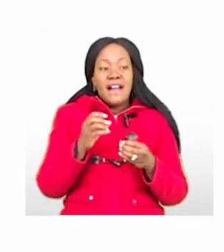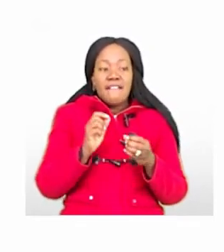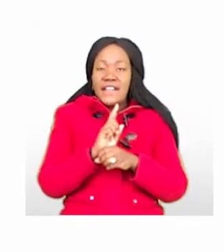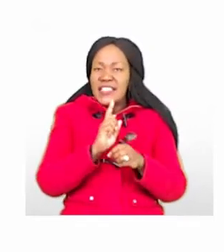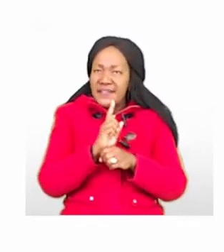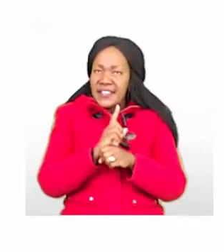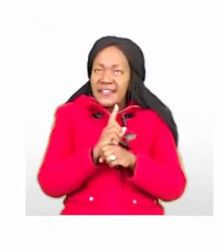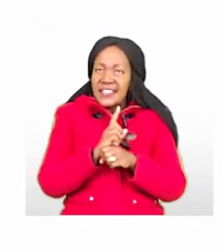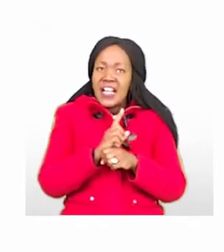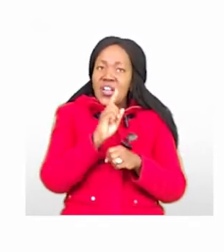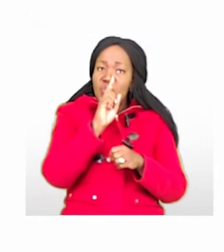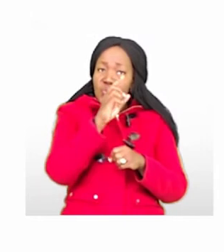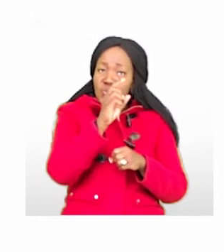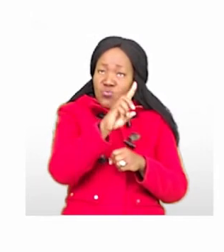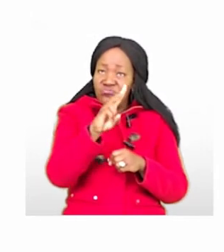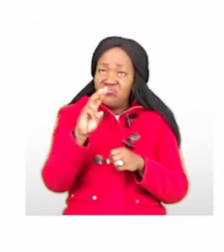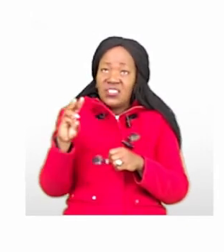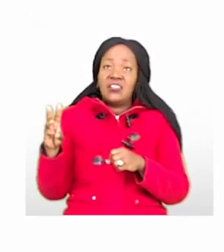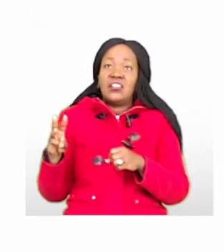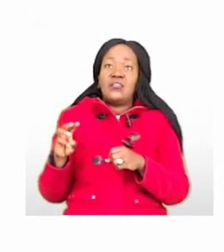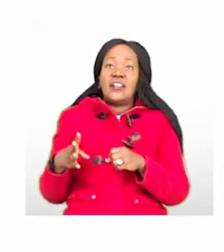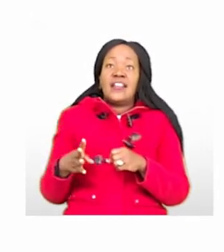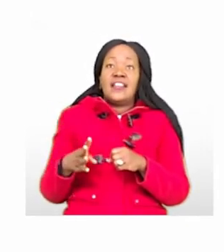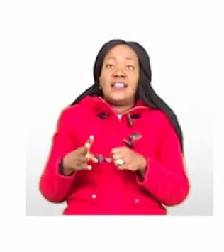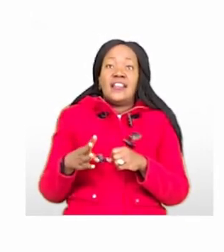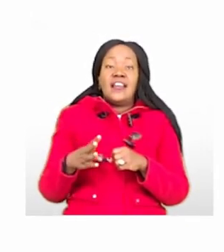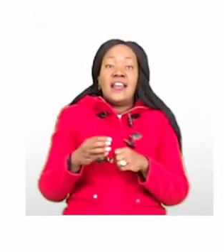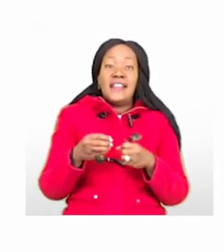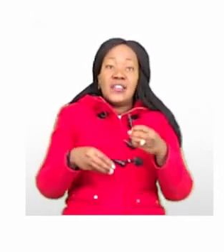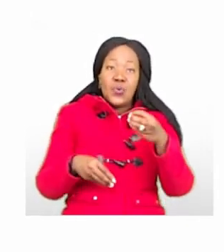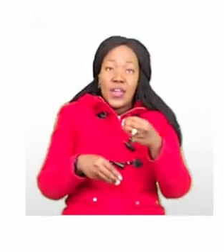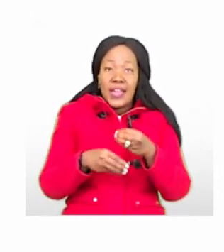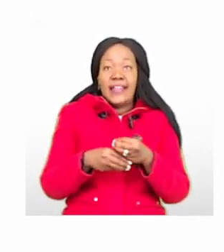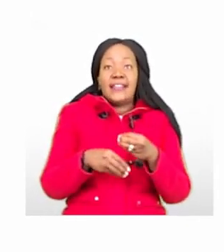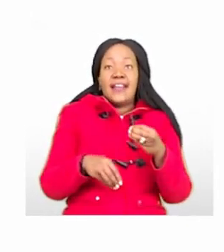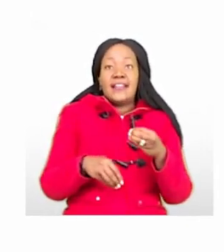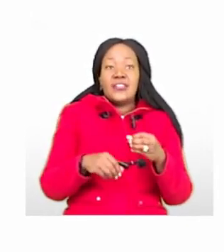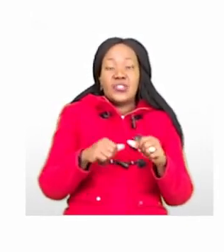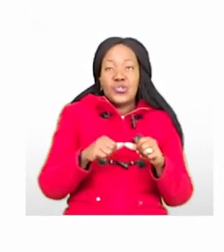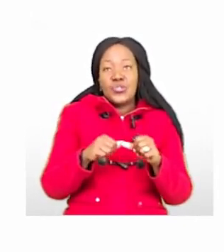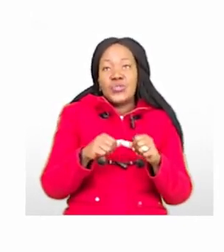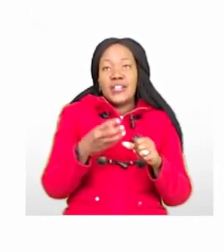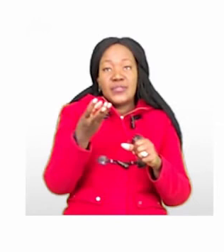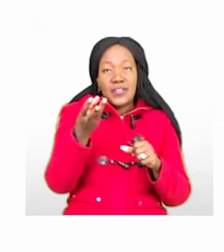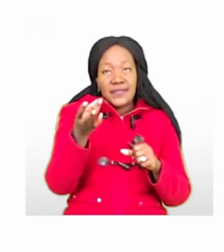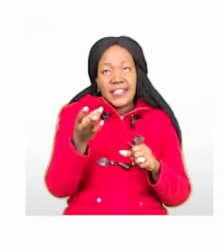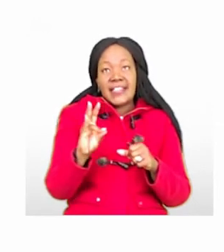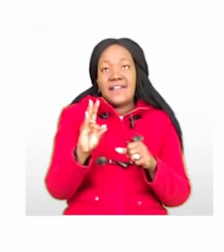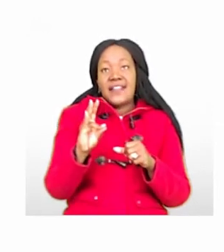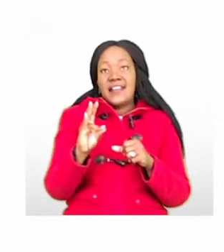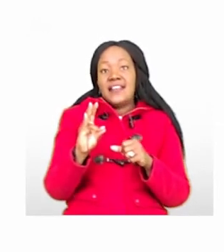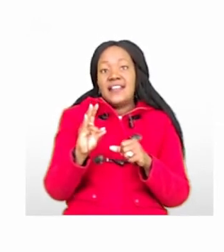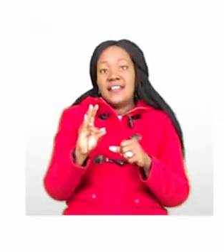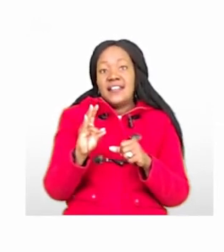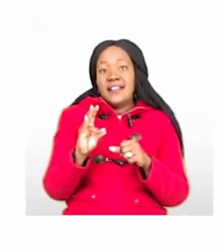and continue until you get to 7. I'm sure you have been able to make